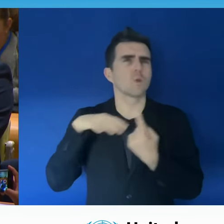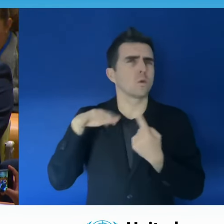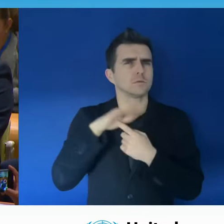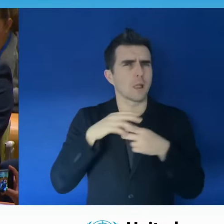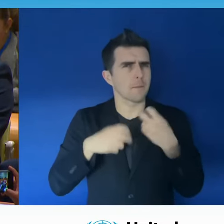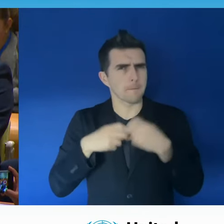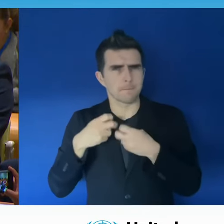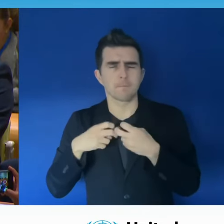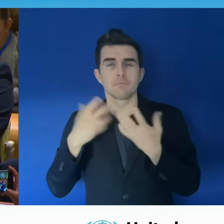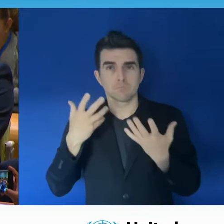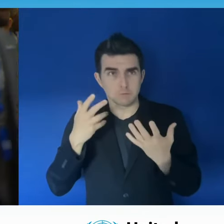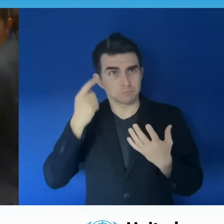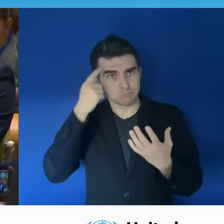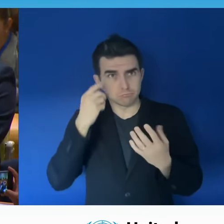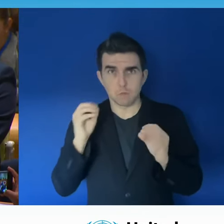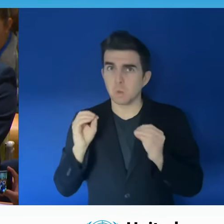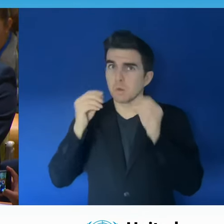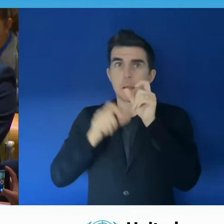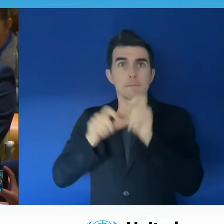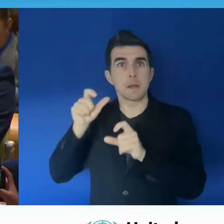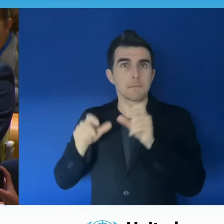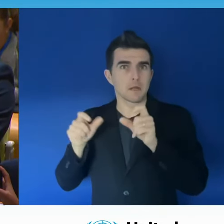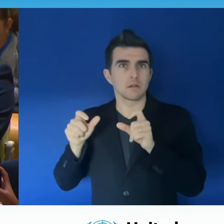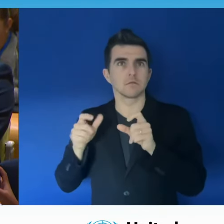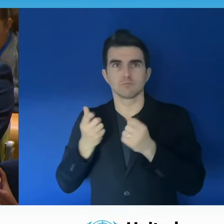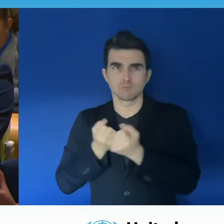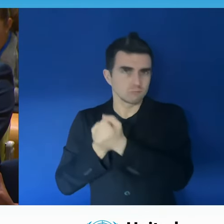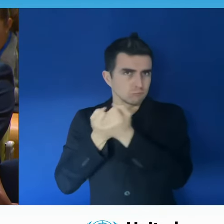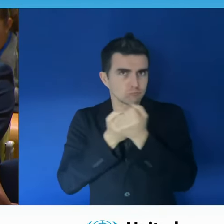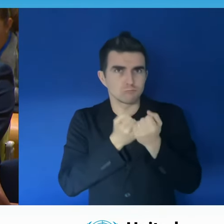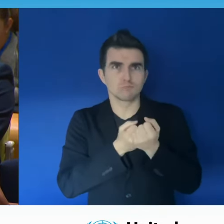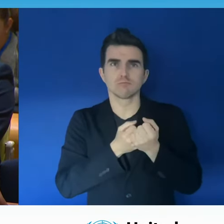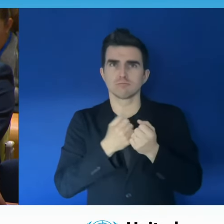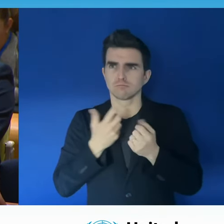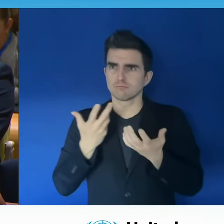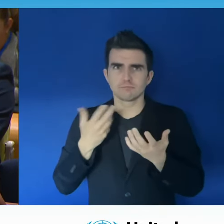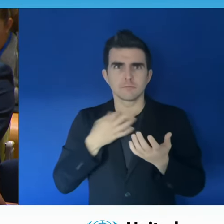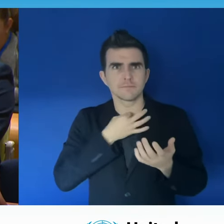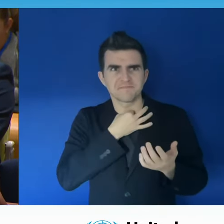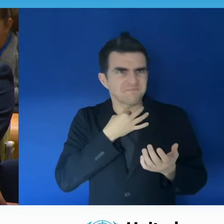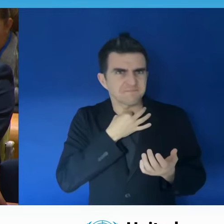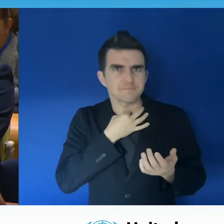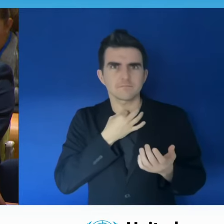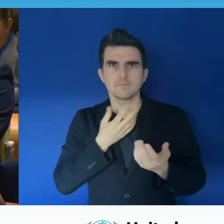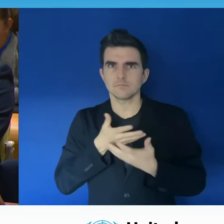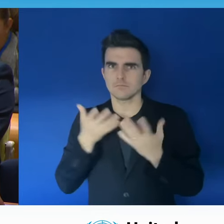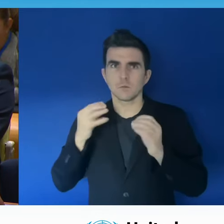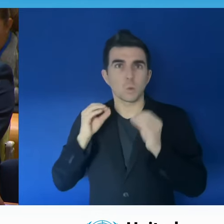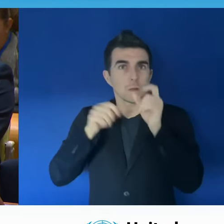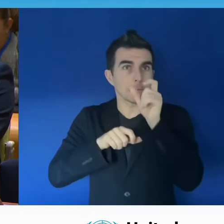assisting young people who are vulnerable, young people with disabilities, young people,